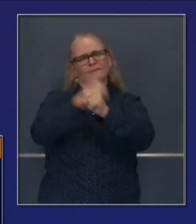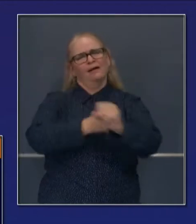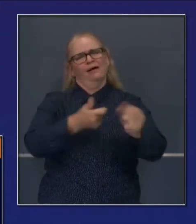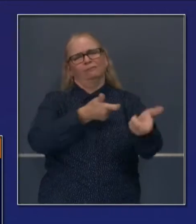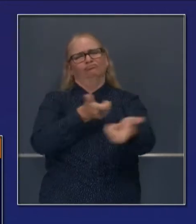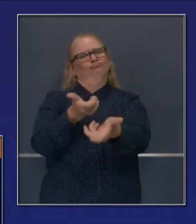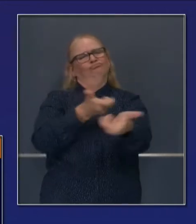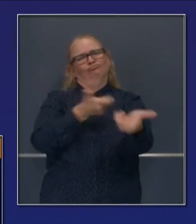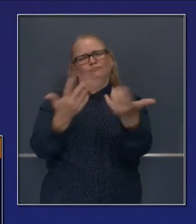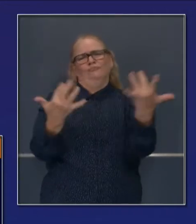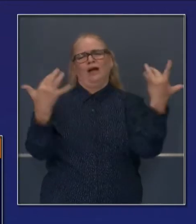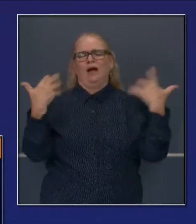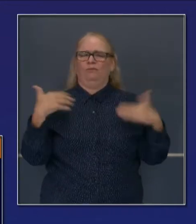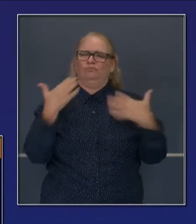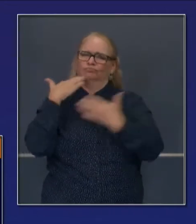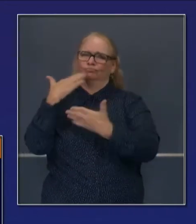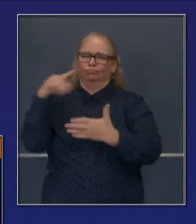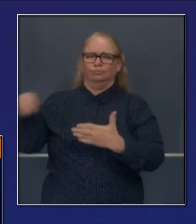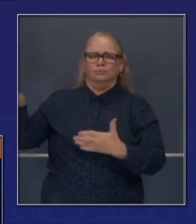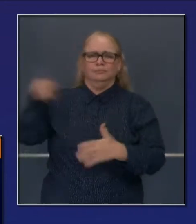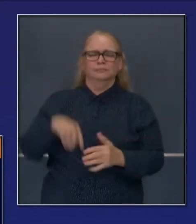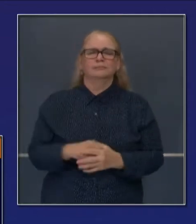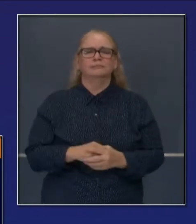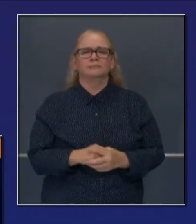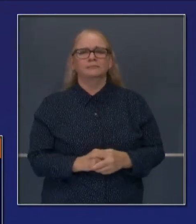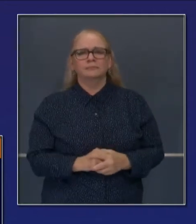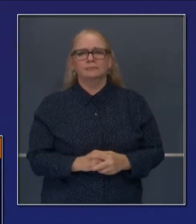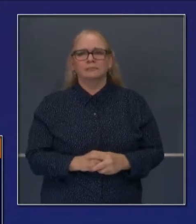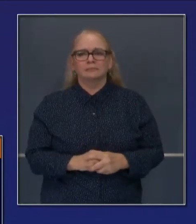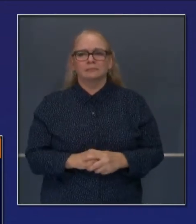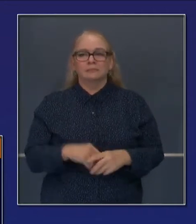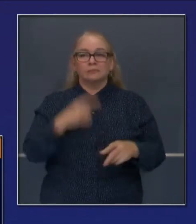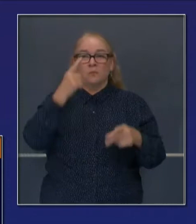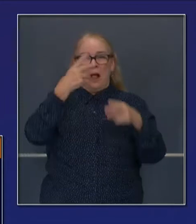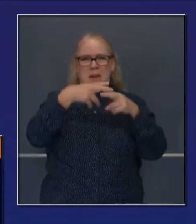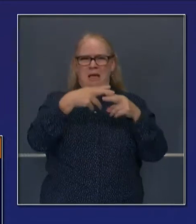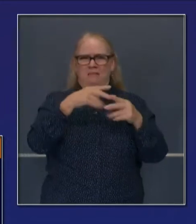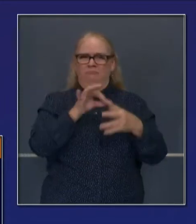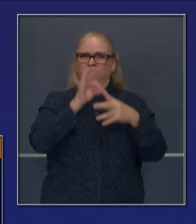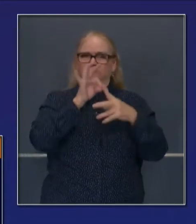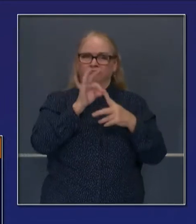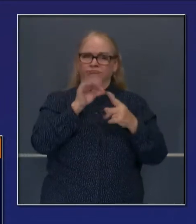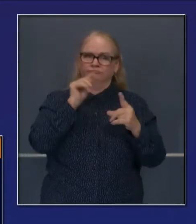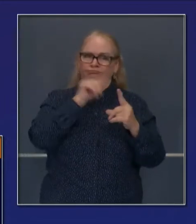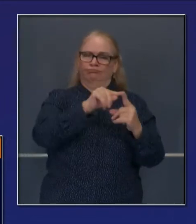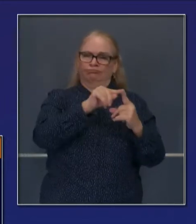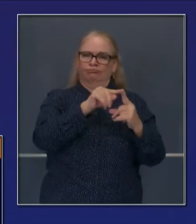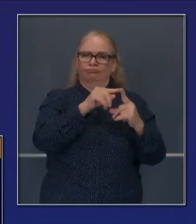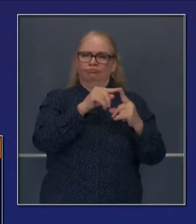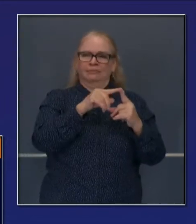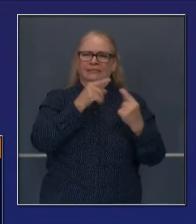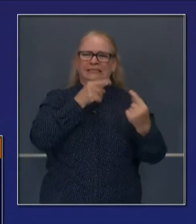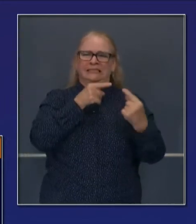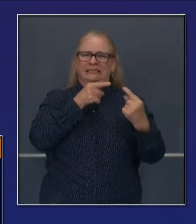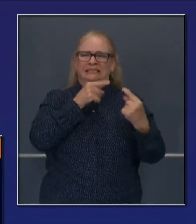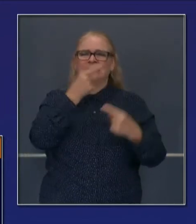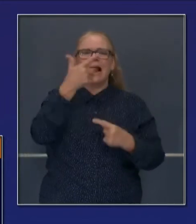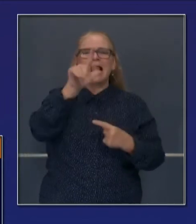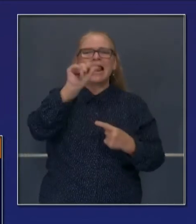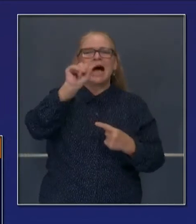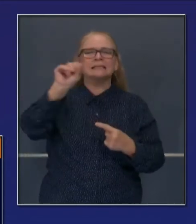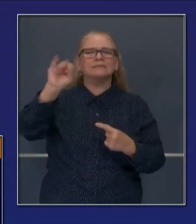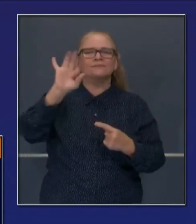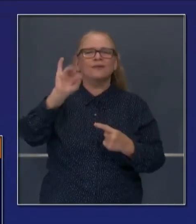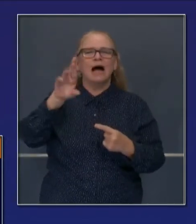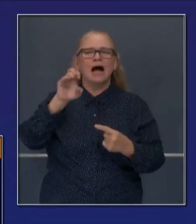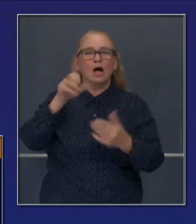active fires here in the state of California, the one that's top of mind continues to be is the glass fire up in and around